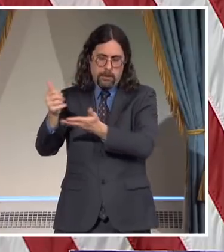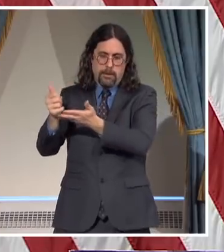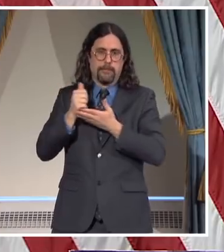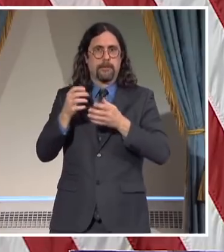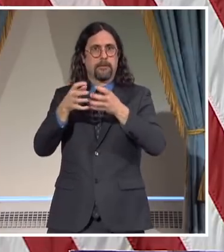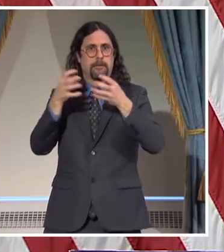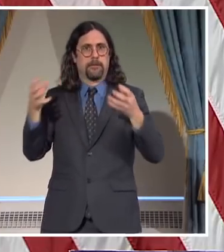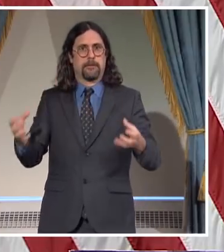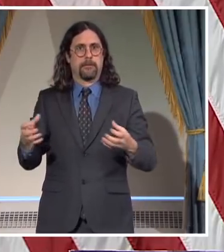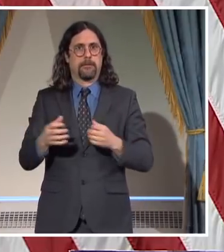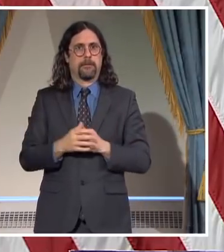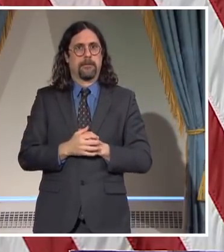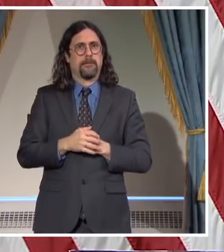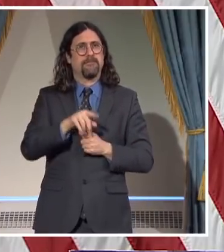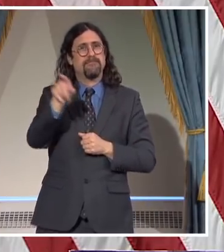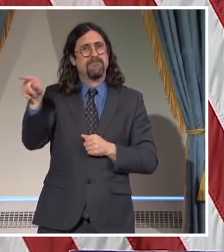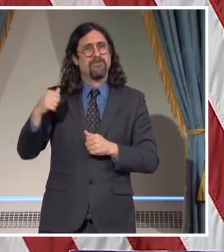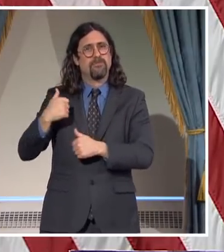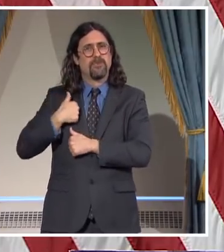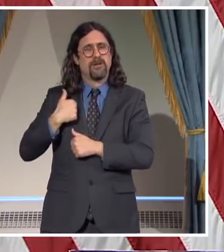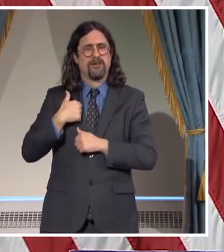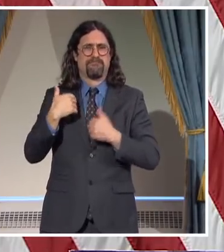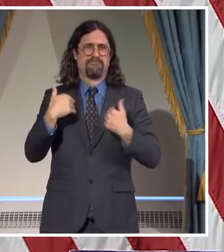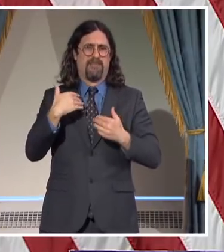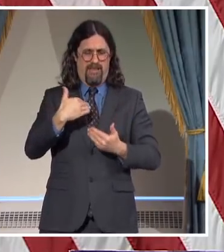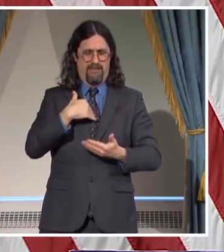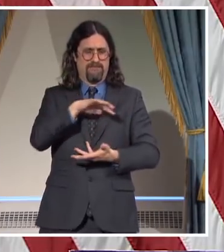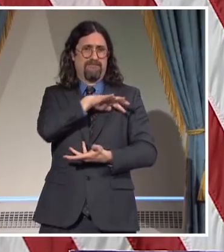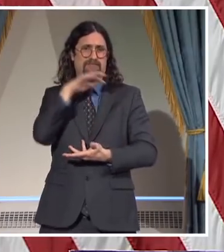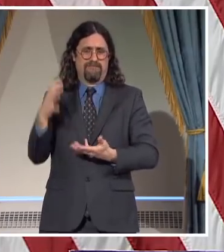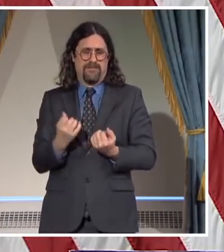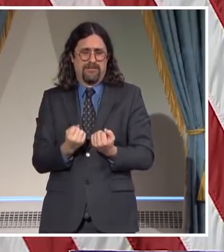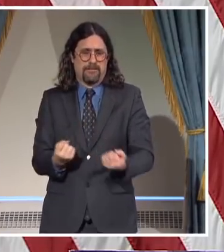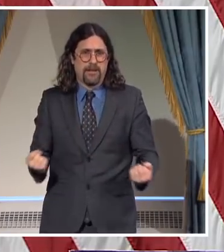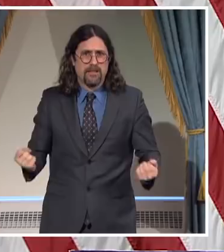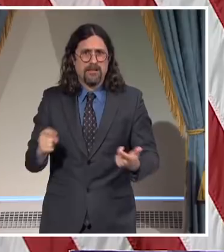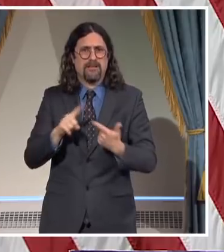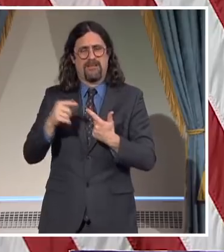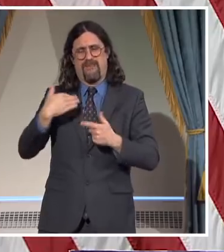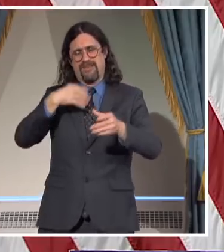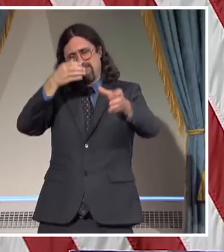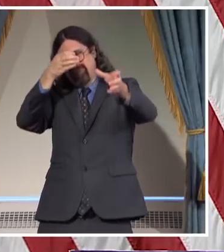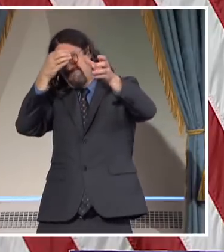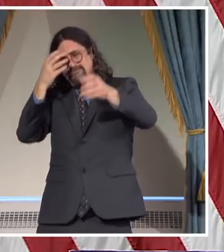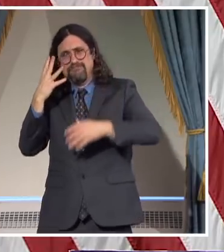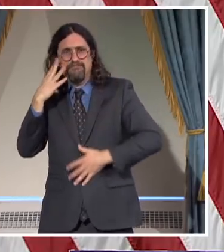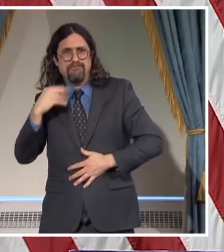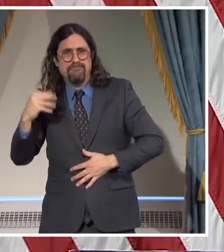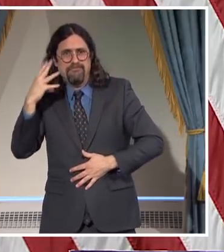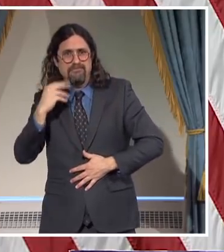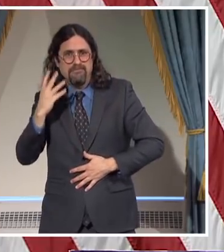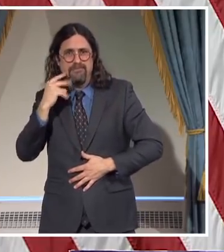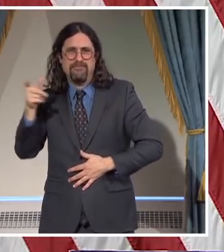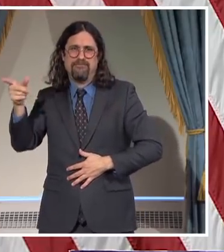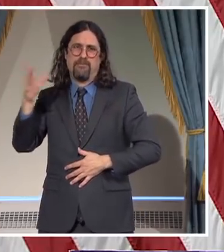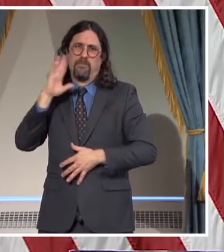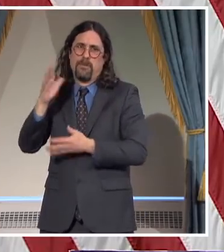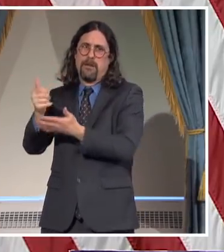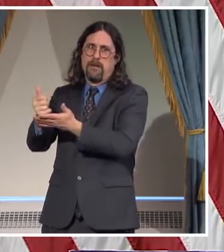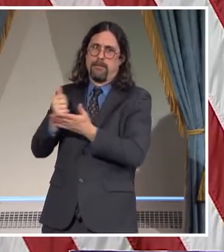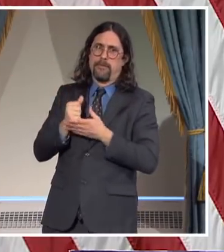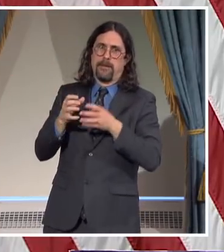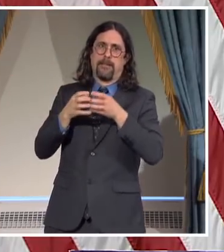the supplies, the equipment, and also a real boost to all of our morale to see heroes from all over